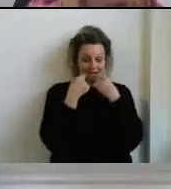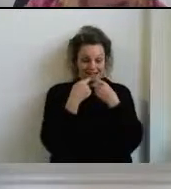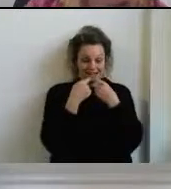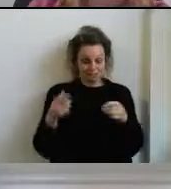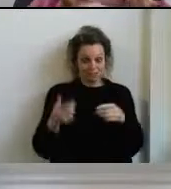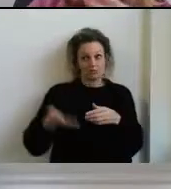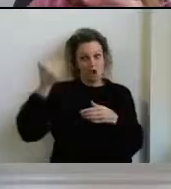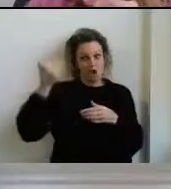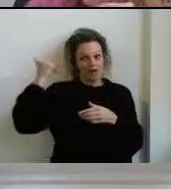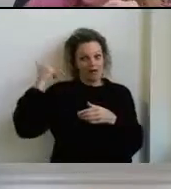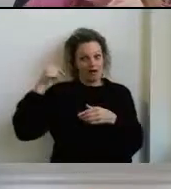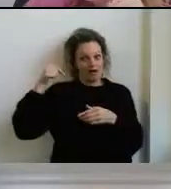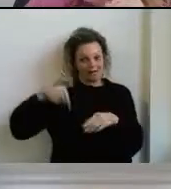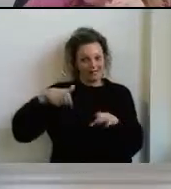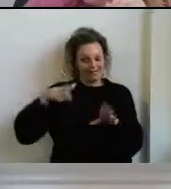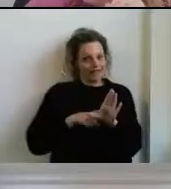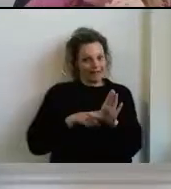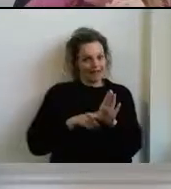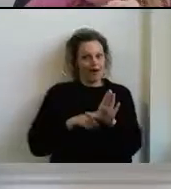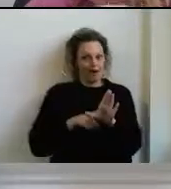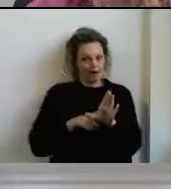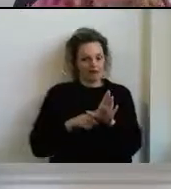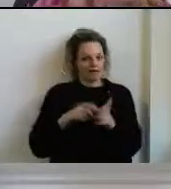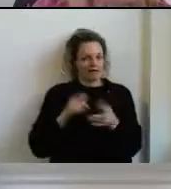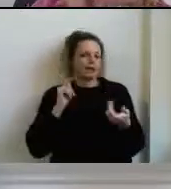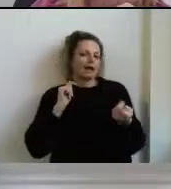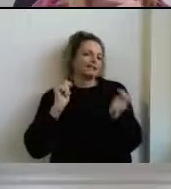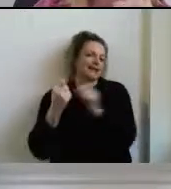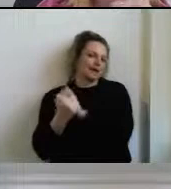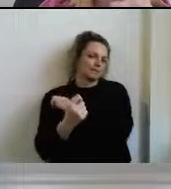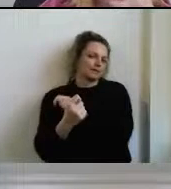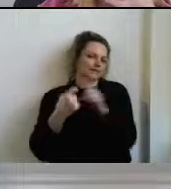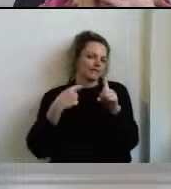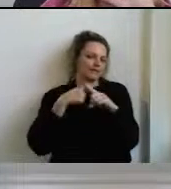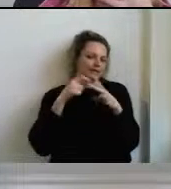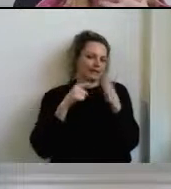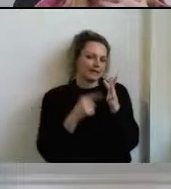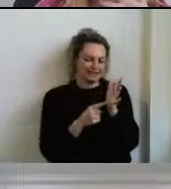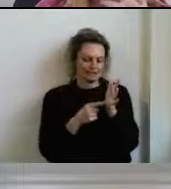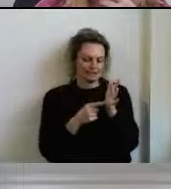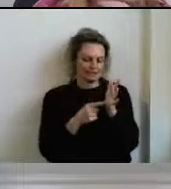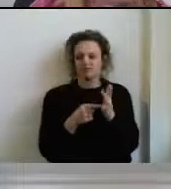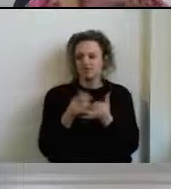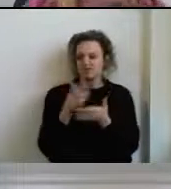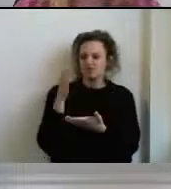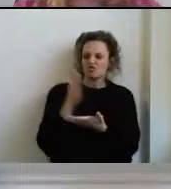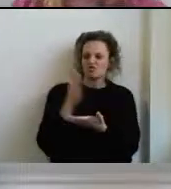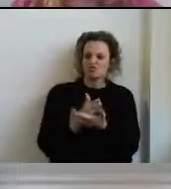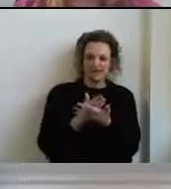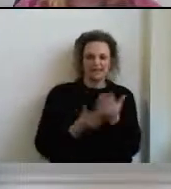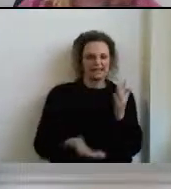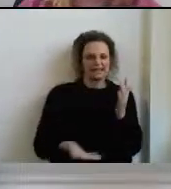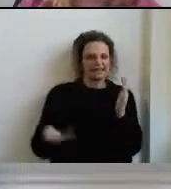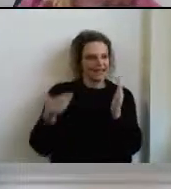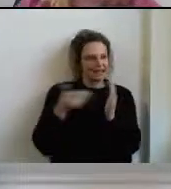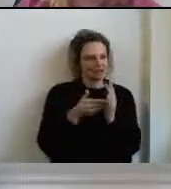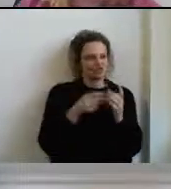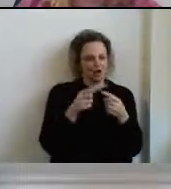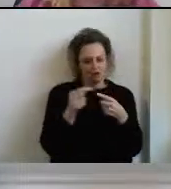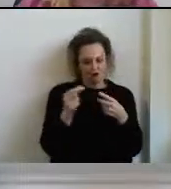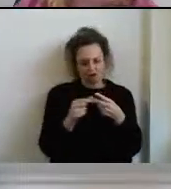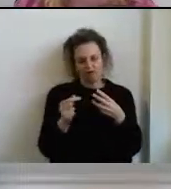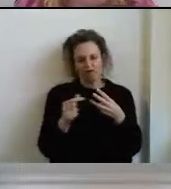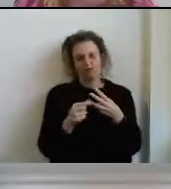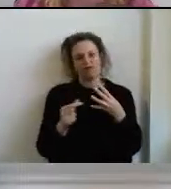year the Surface Adaptive Kit, which is essentially a series of peripheral additions to Surface to essentially make the hardware more